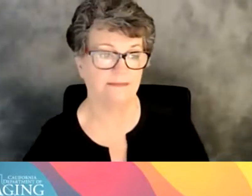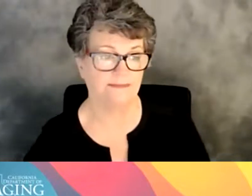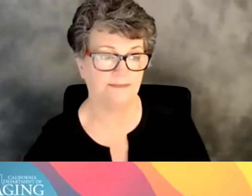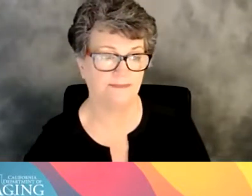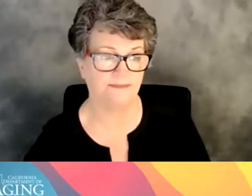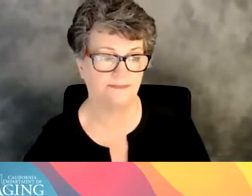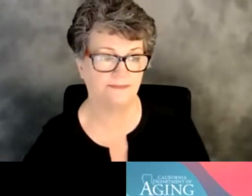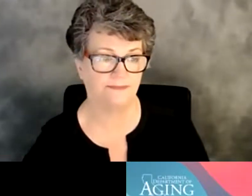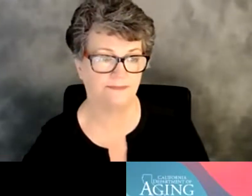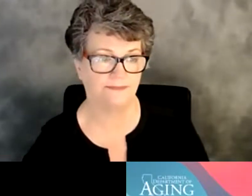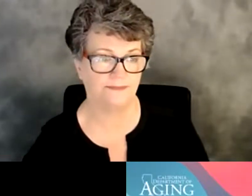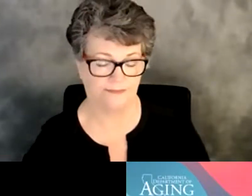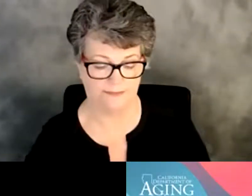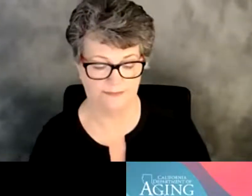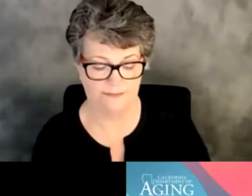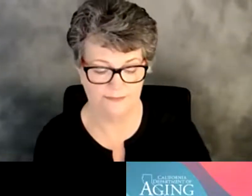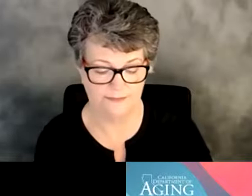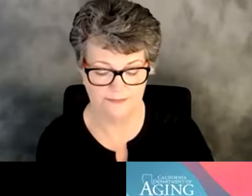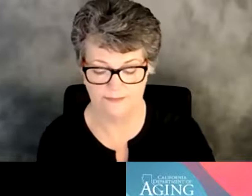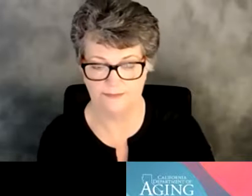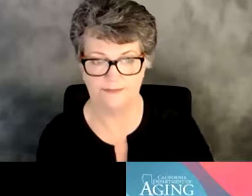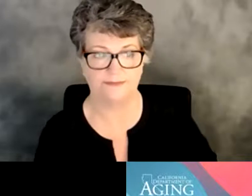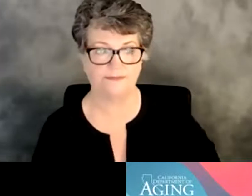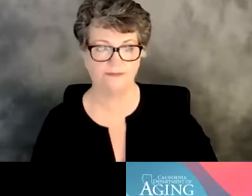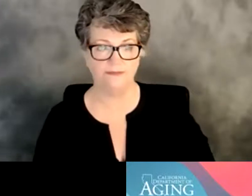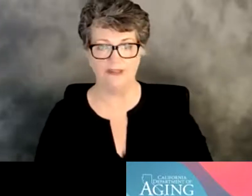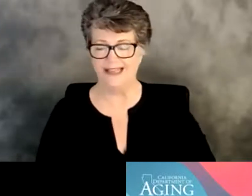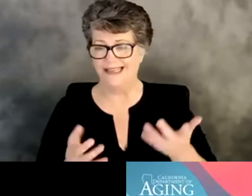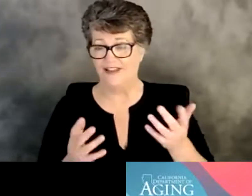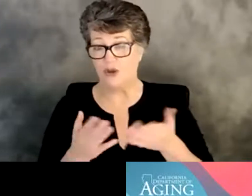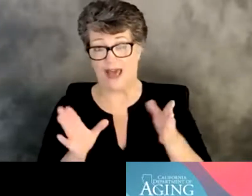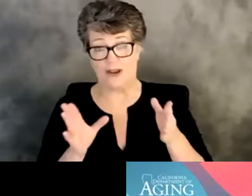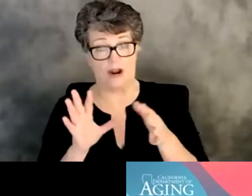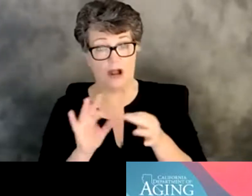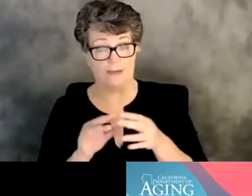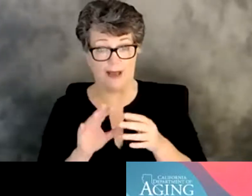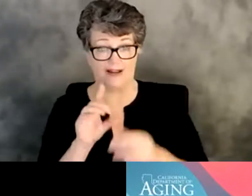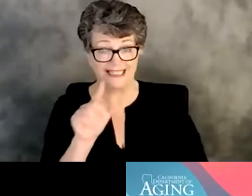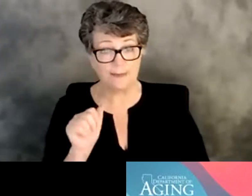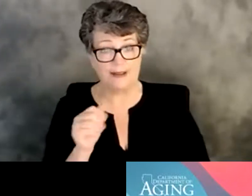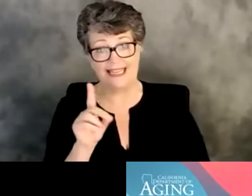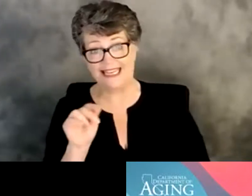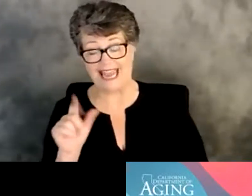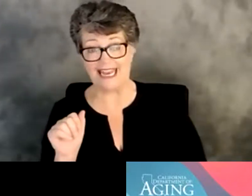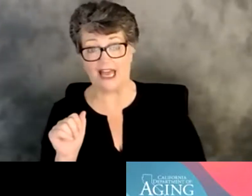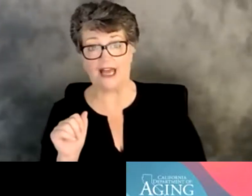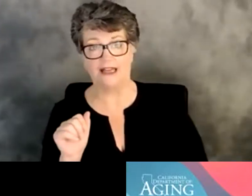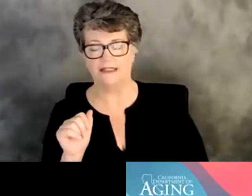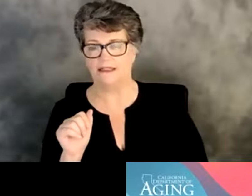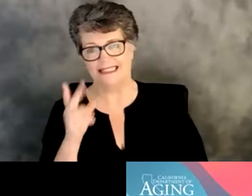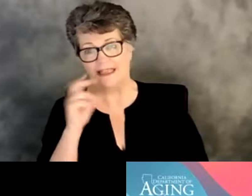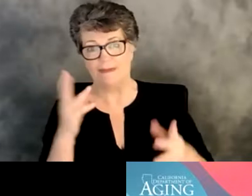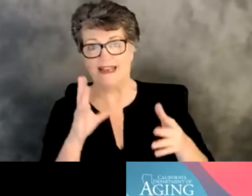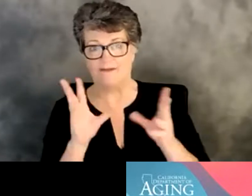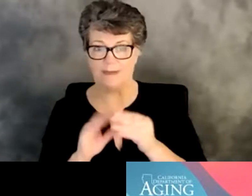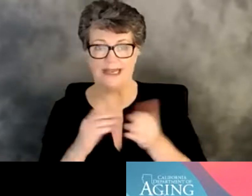Andy, I don't know if you want to make a broader point about sort of disability and data. I know that's been a theme in many of our meetings and